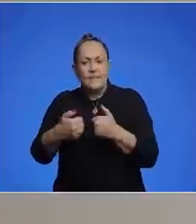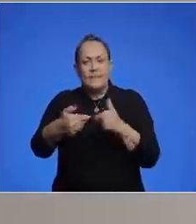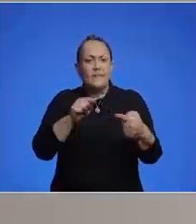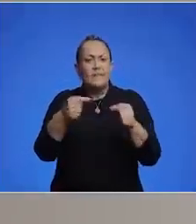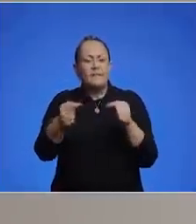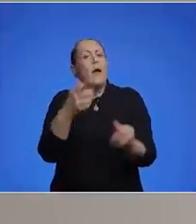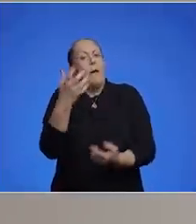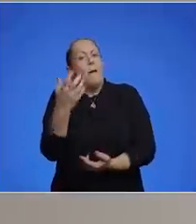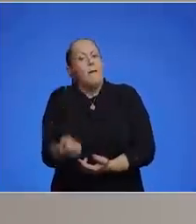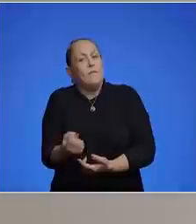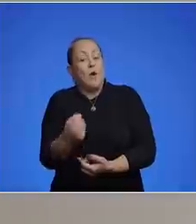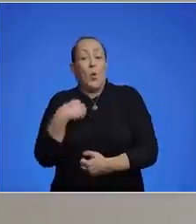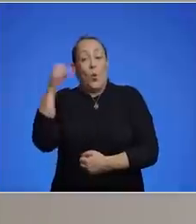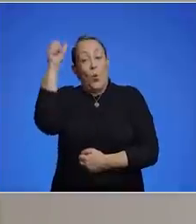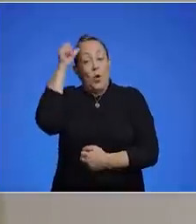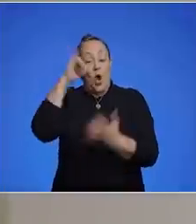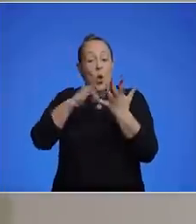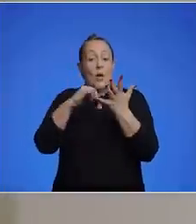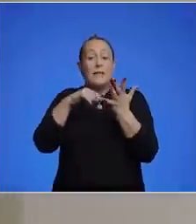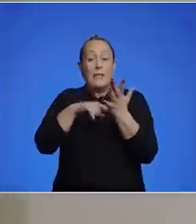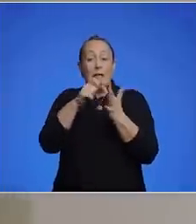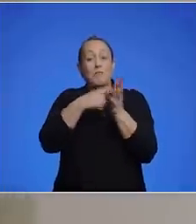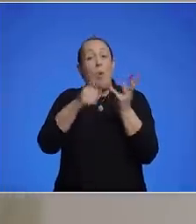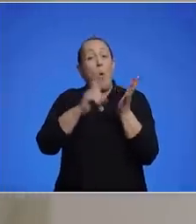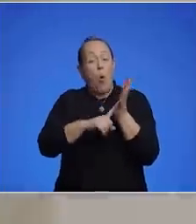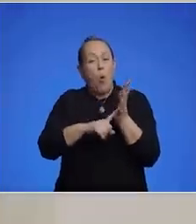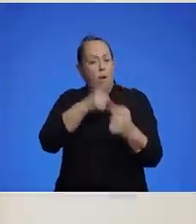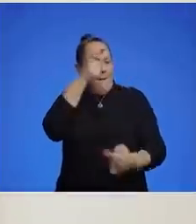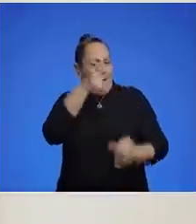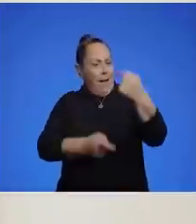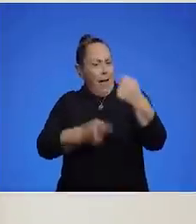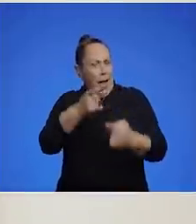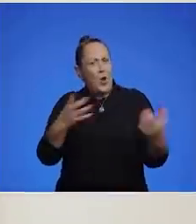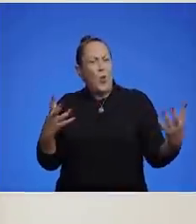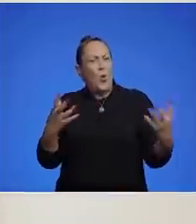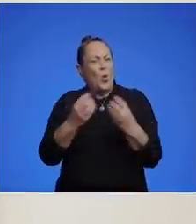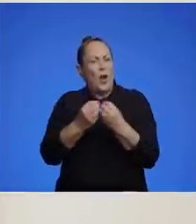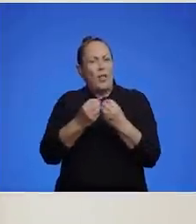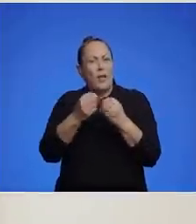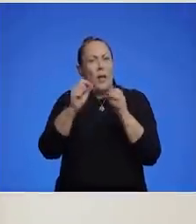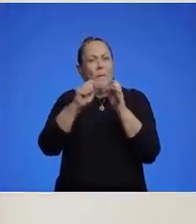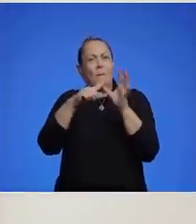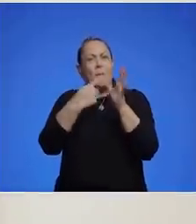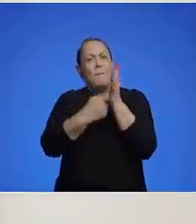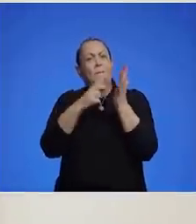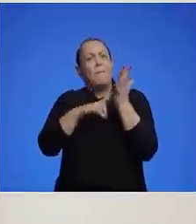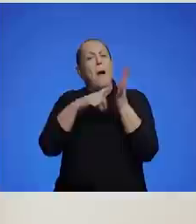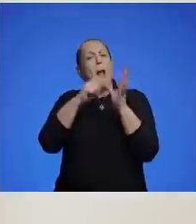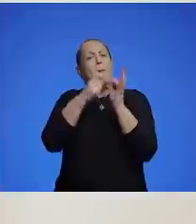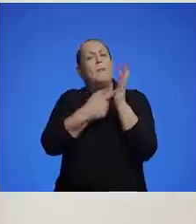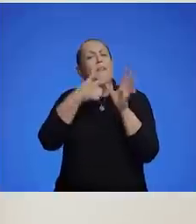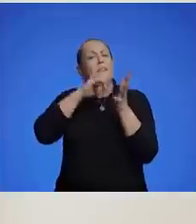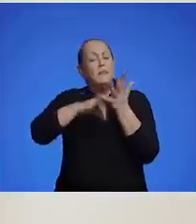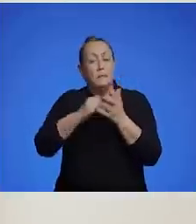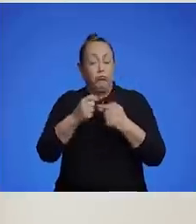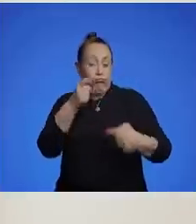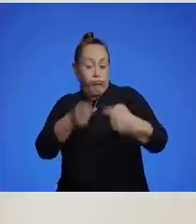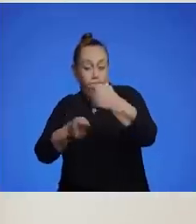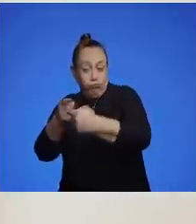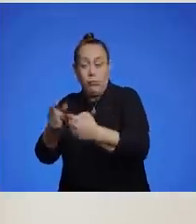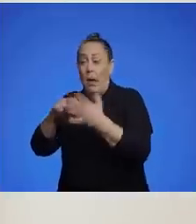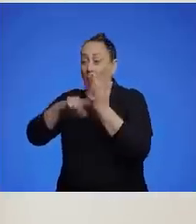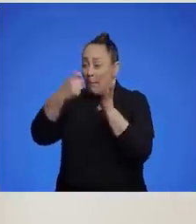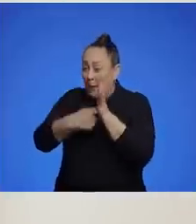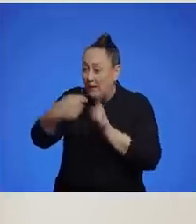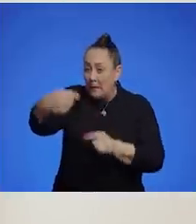In fact, we know that St. Paul had a lot of arguments with Barnabas and also with Peter. There was a lot of